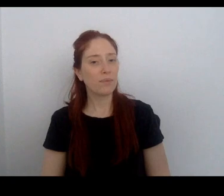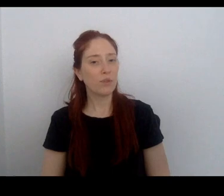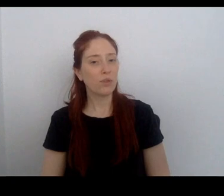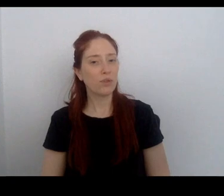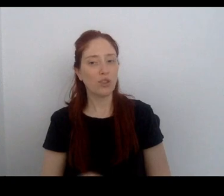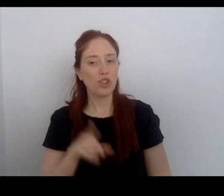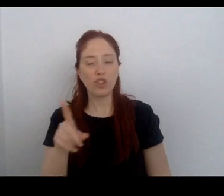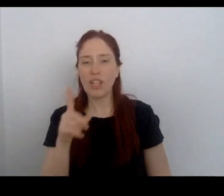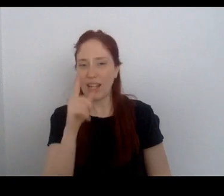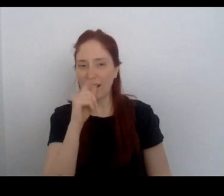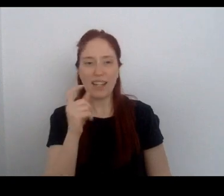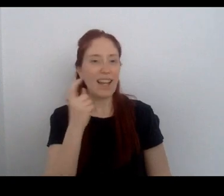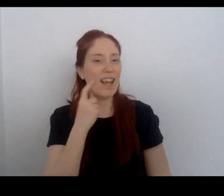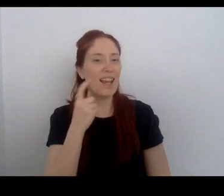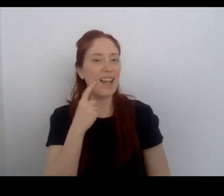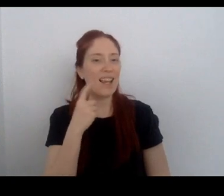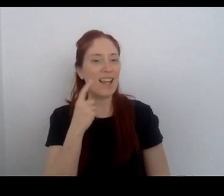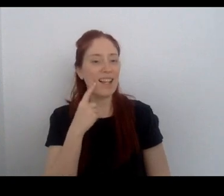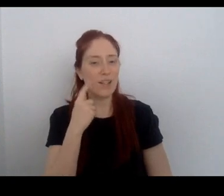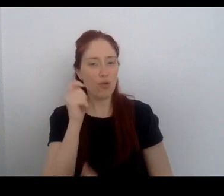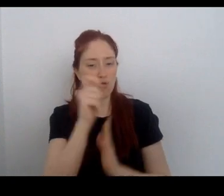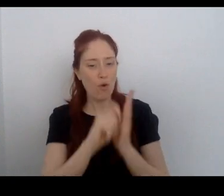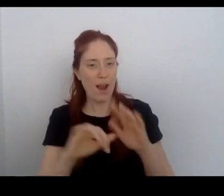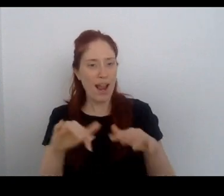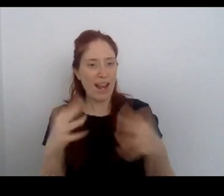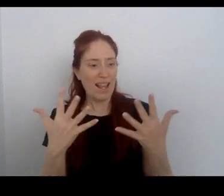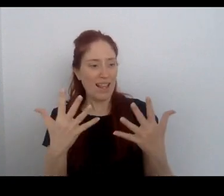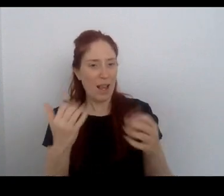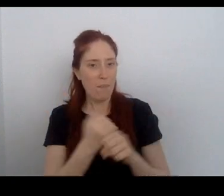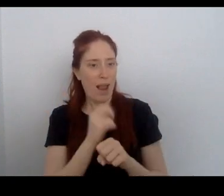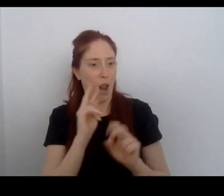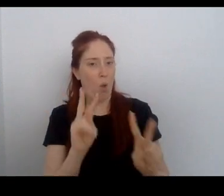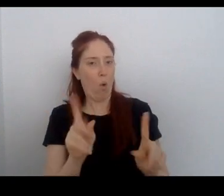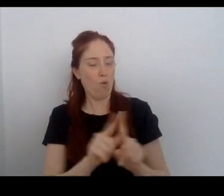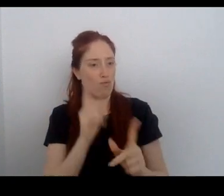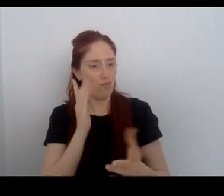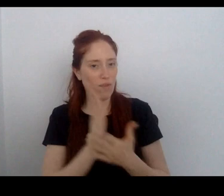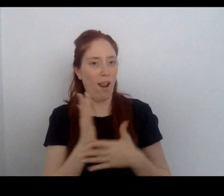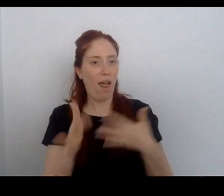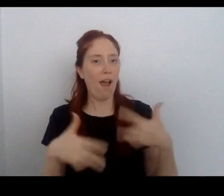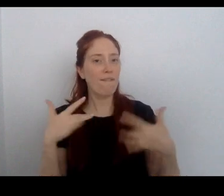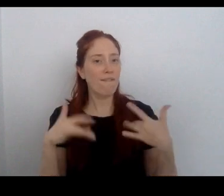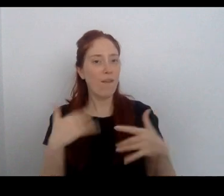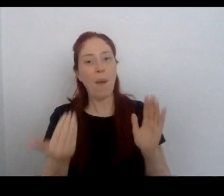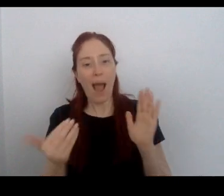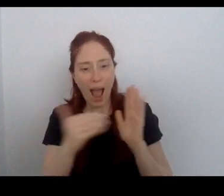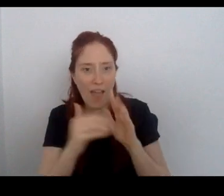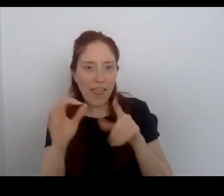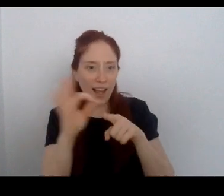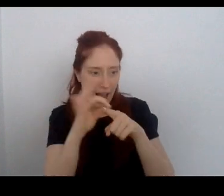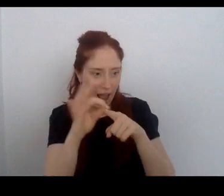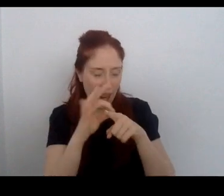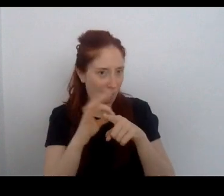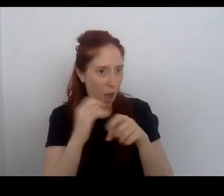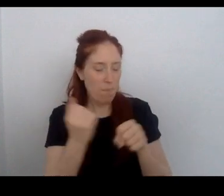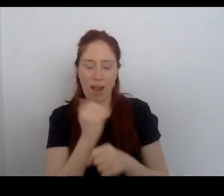her pretty groundbreaking use of colour. You know, someone was asking as